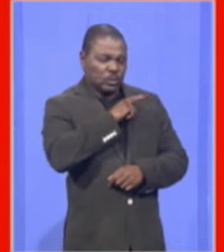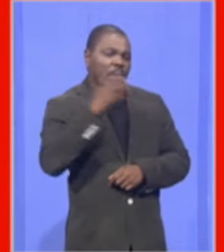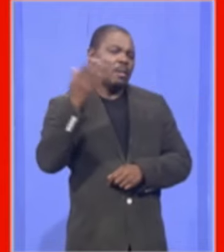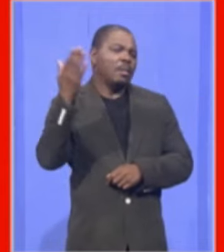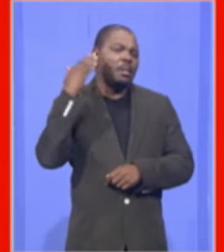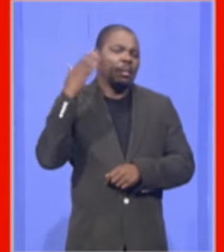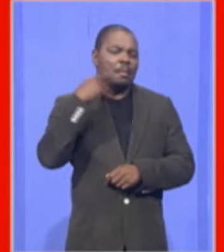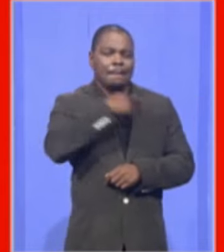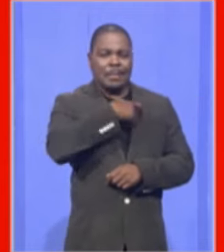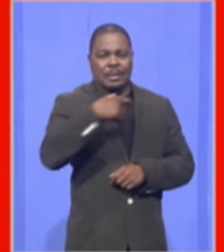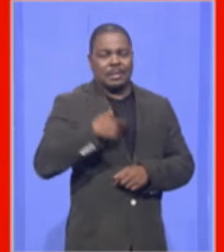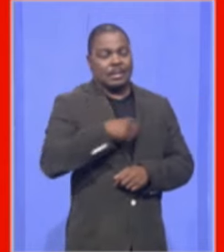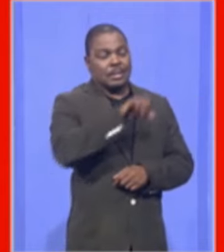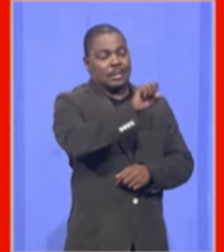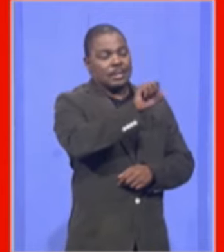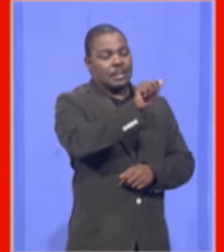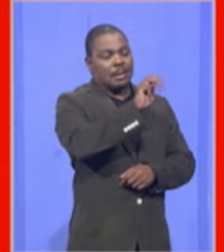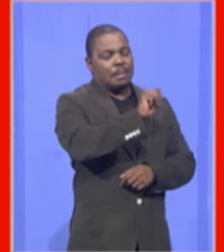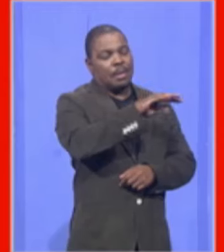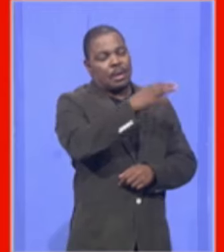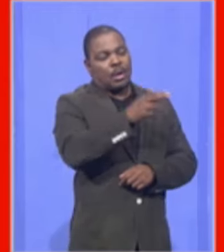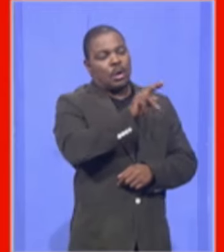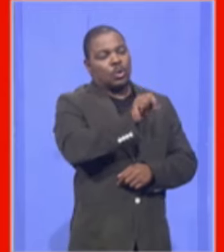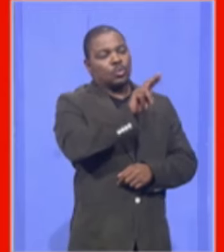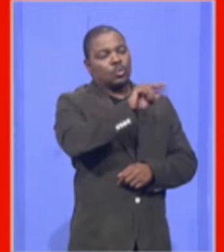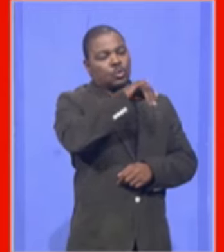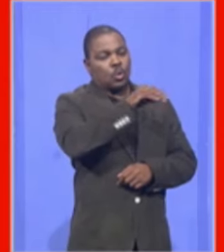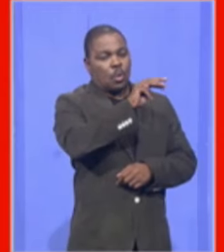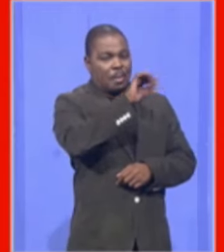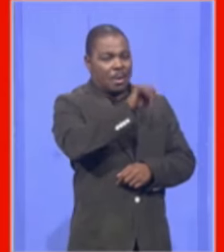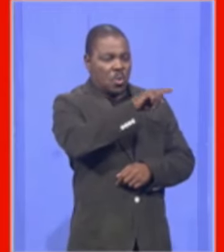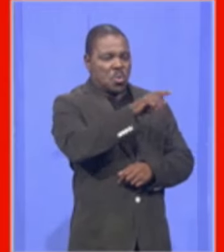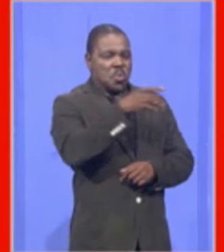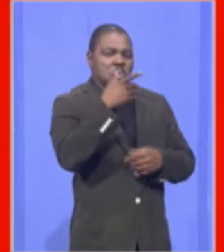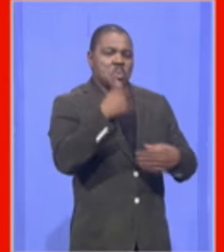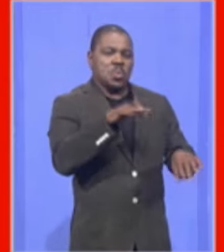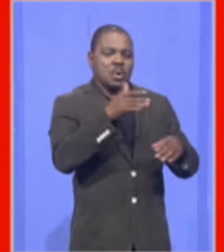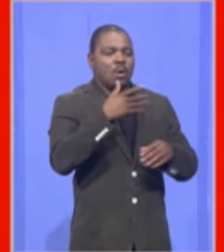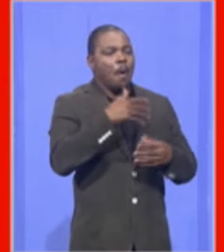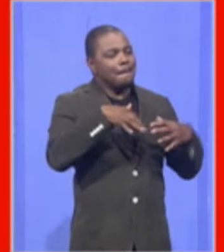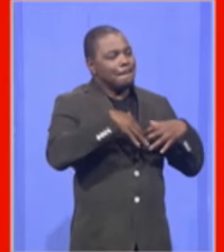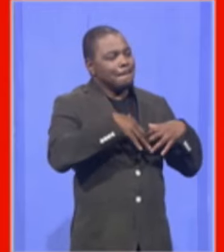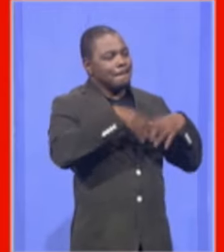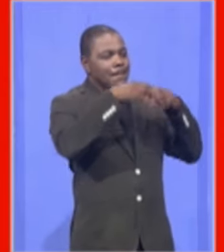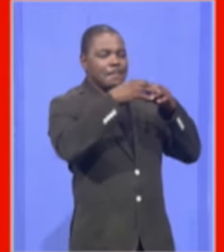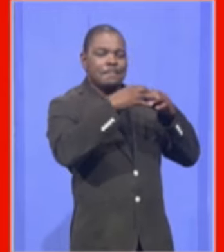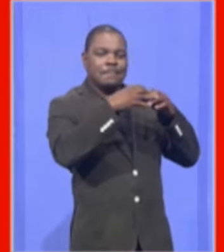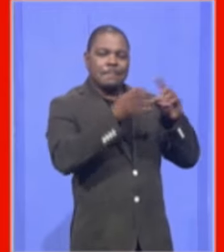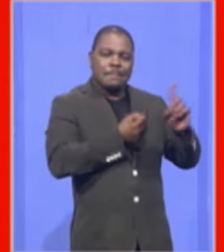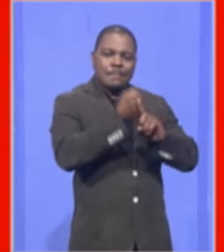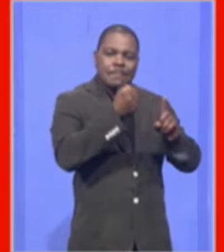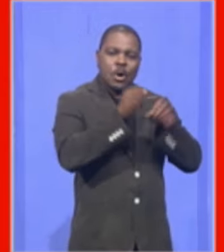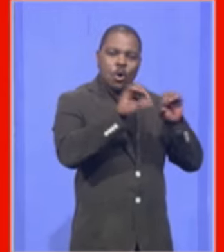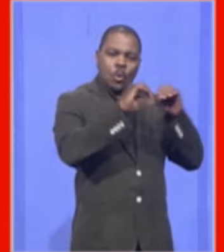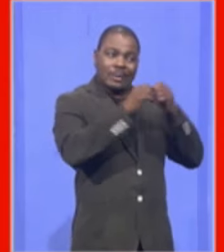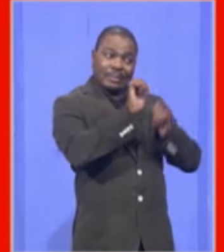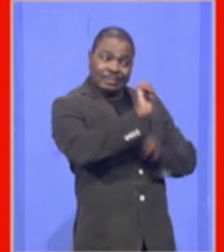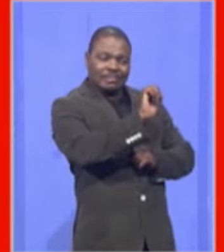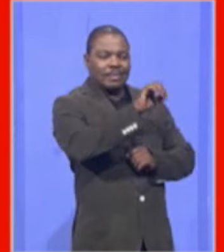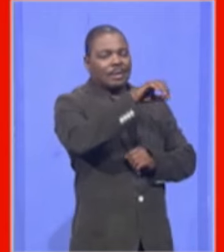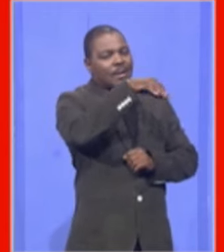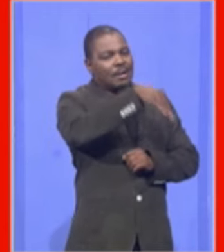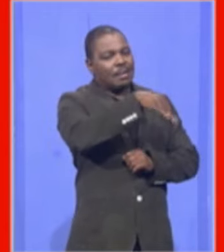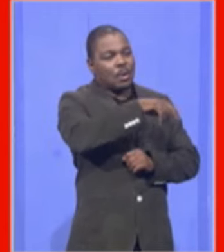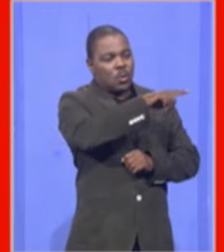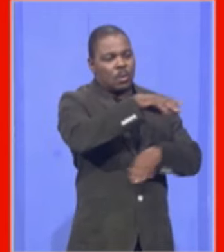President Sam Nujoma, a revolutionary and a founding father of Namibia's liberation. His passing at the age